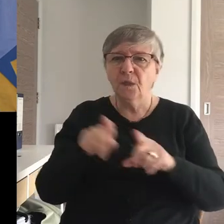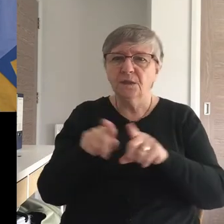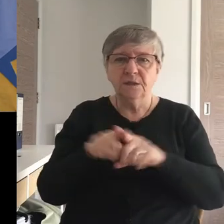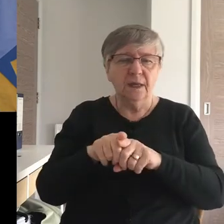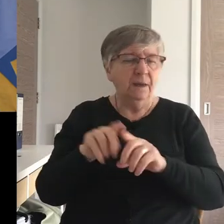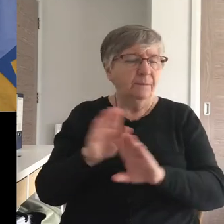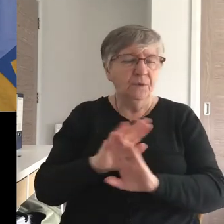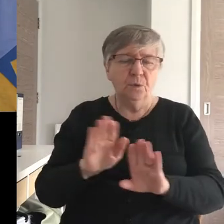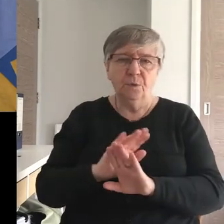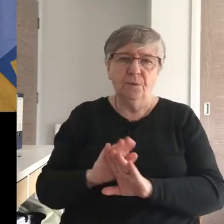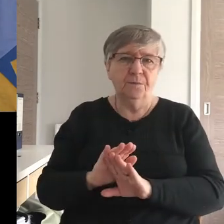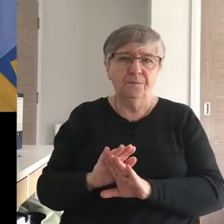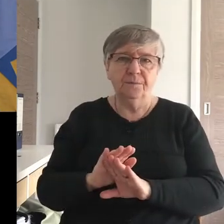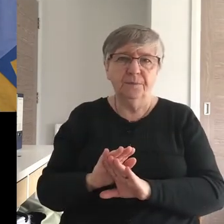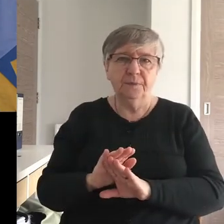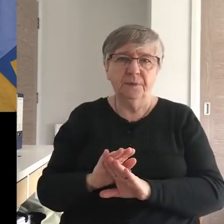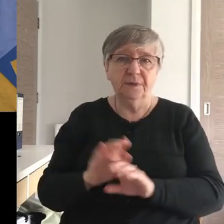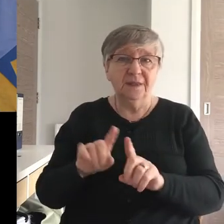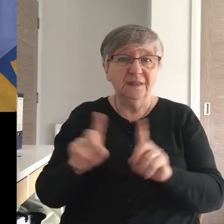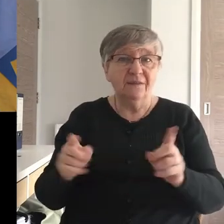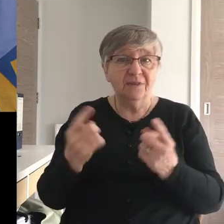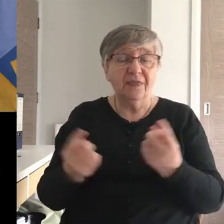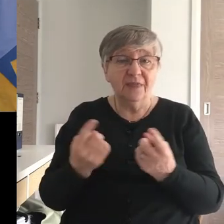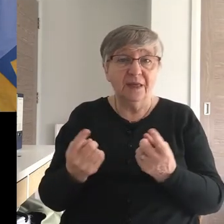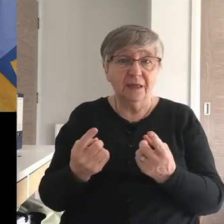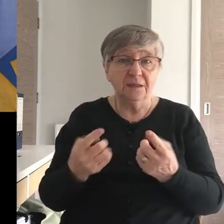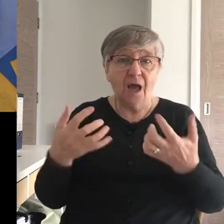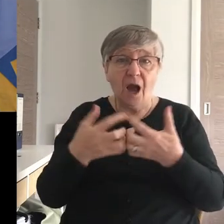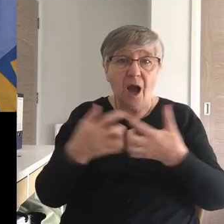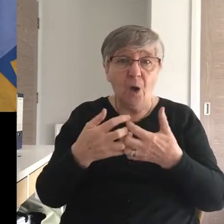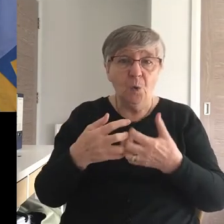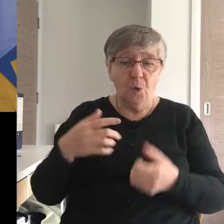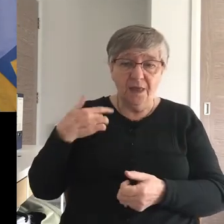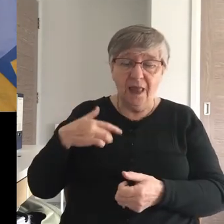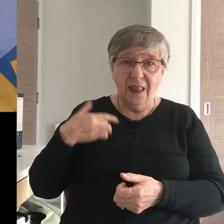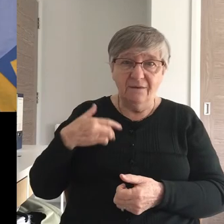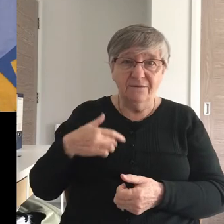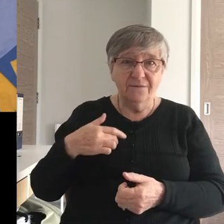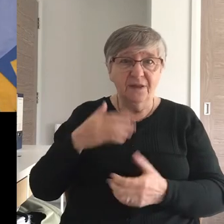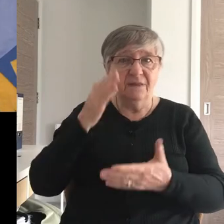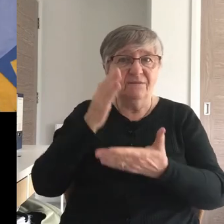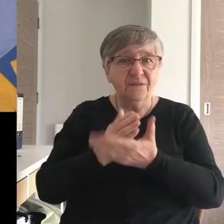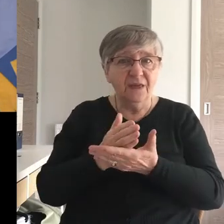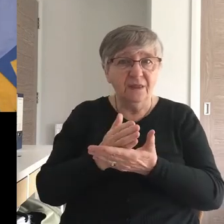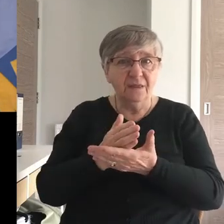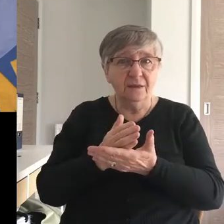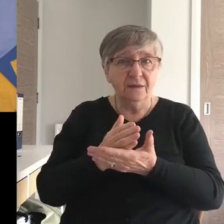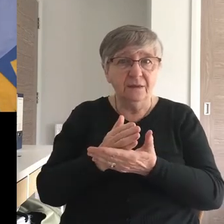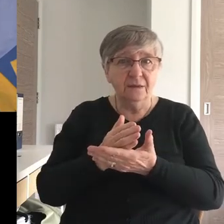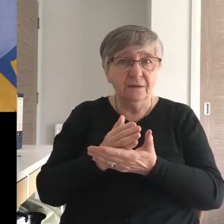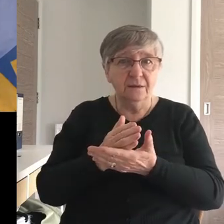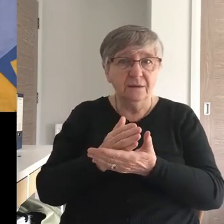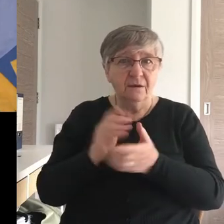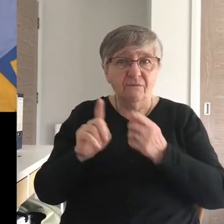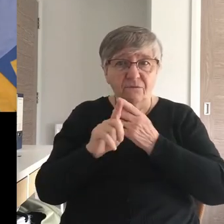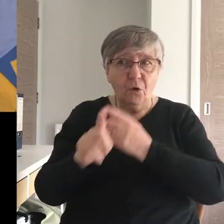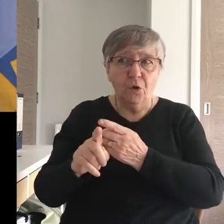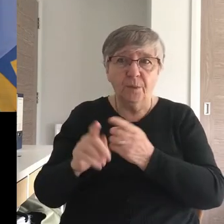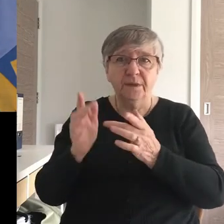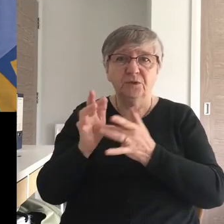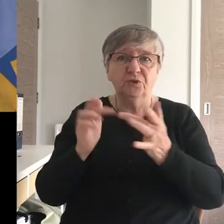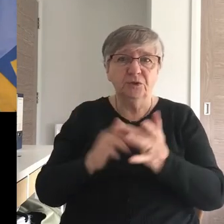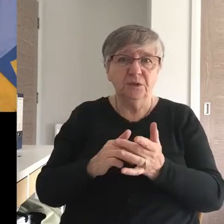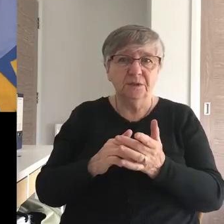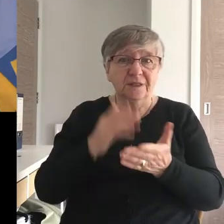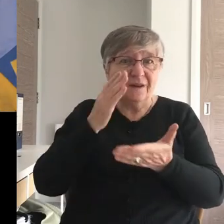the differentiating thing is lived out faith, fruit-bearing discipleship. It is faith lived